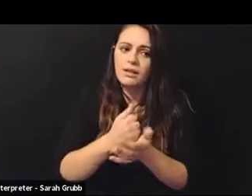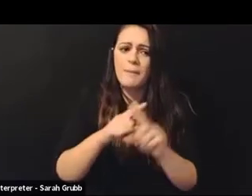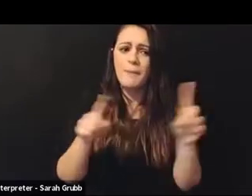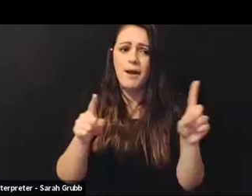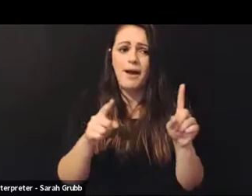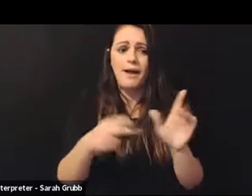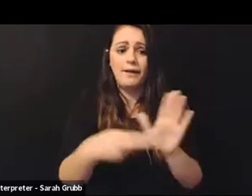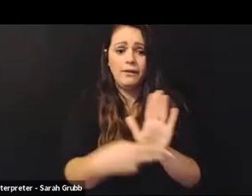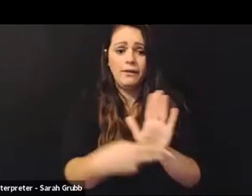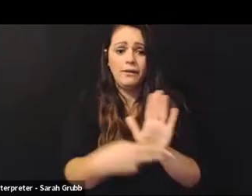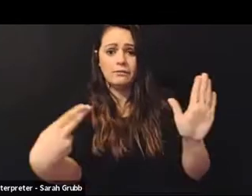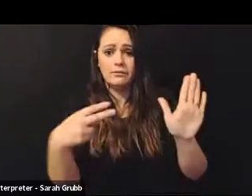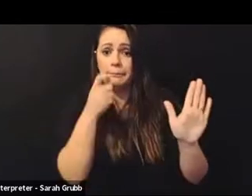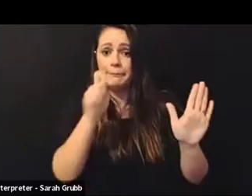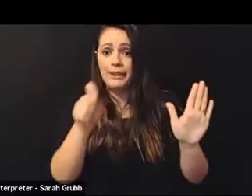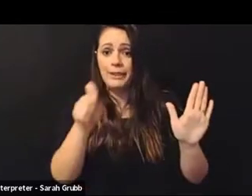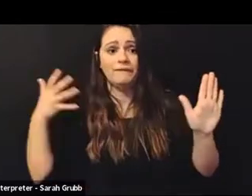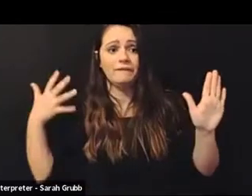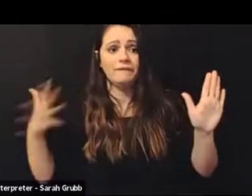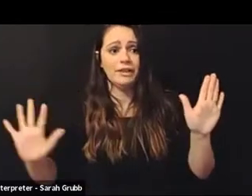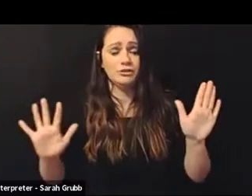an individual.